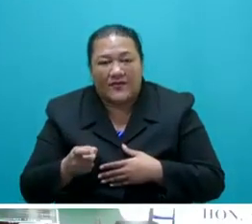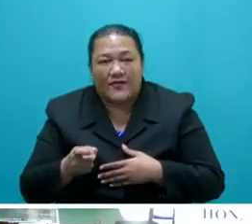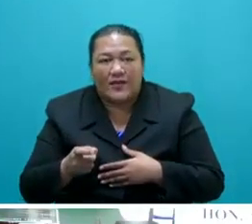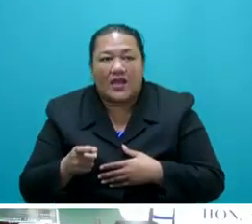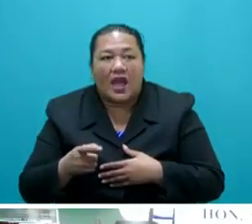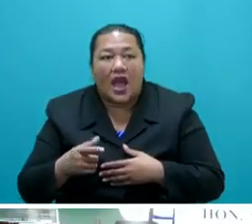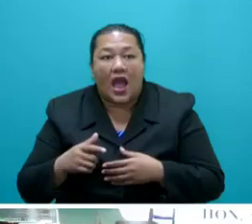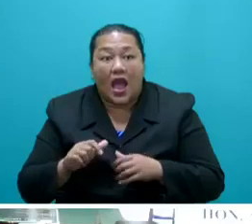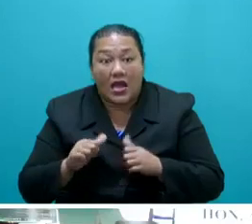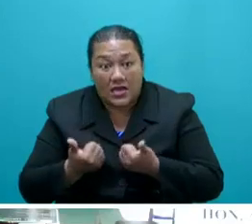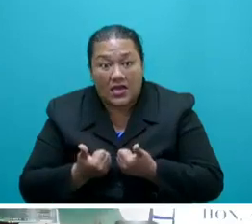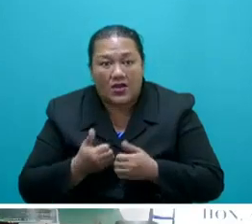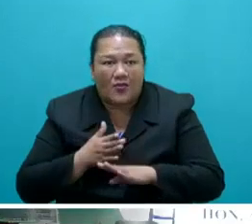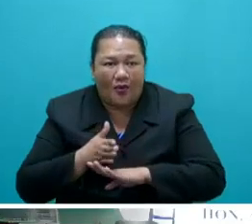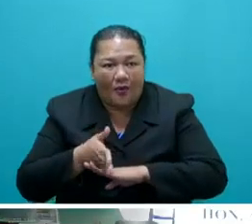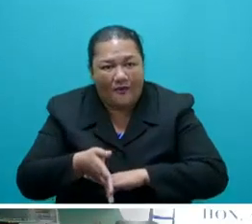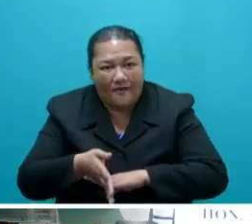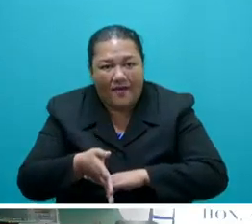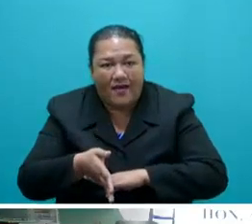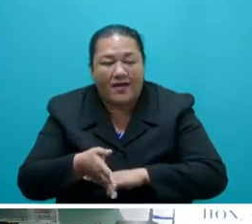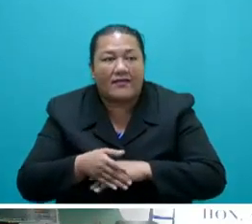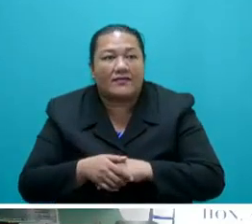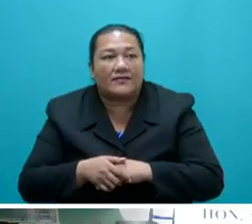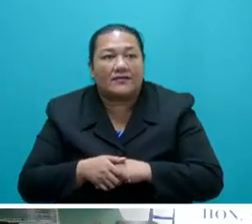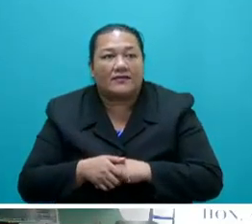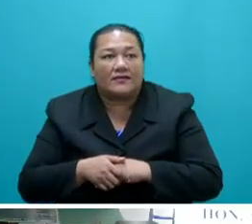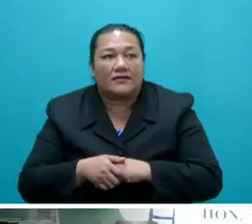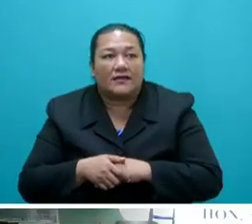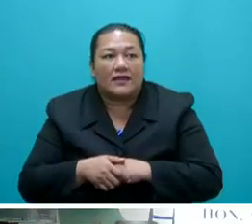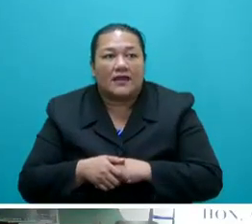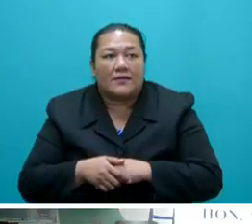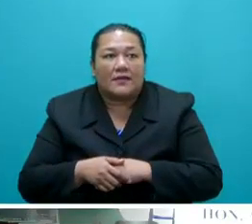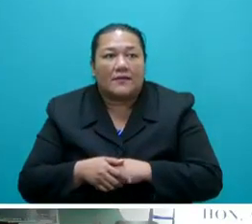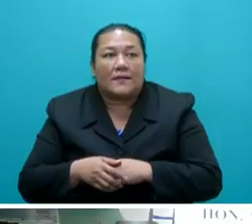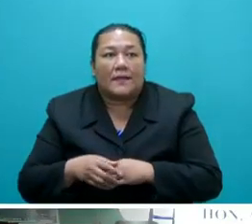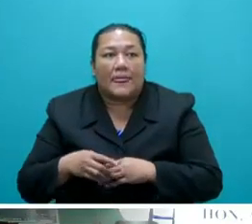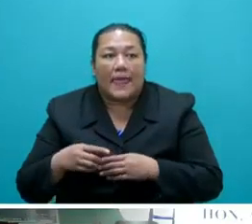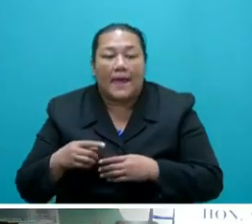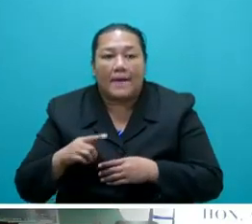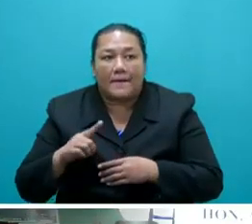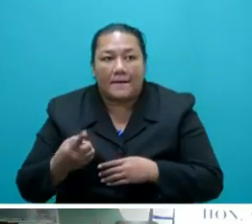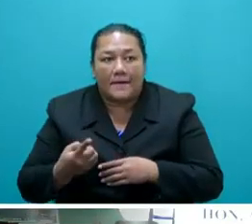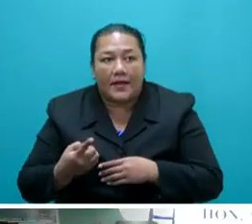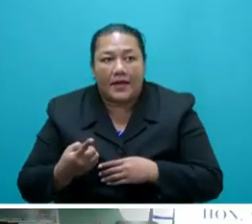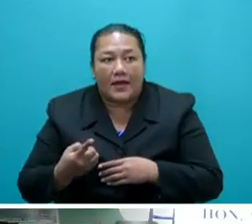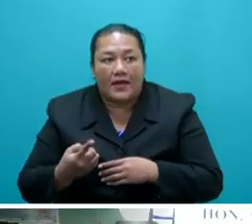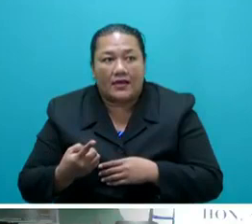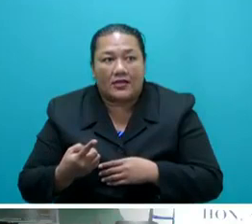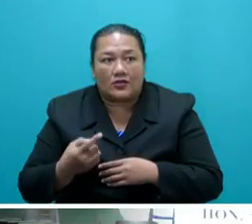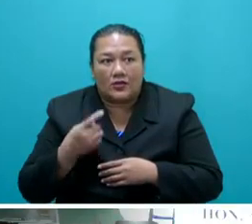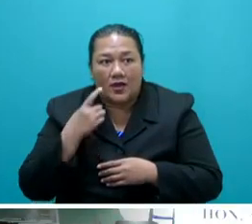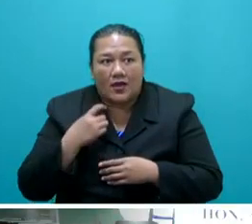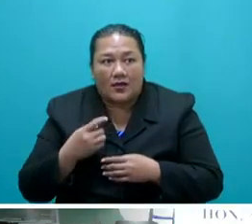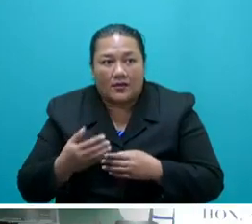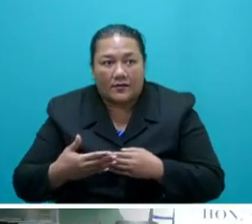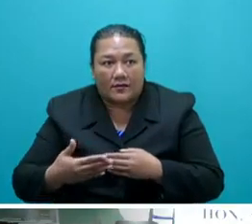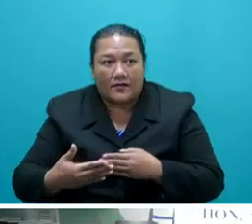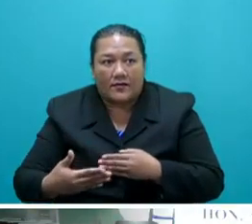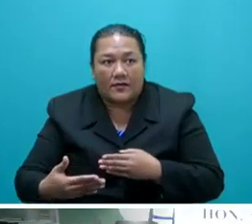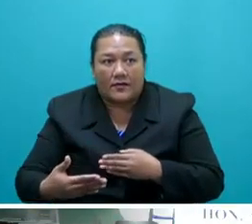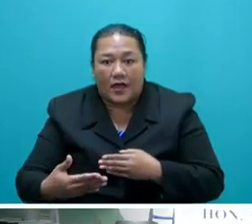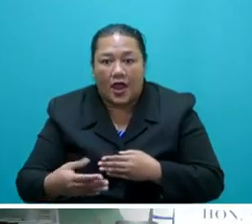continue and finish off the order of the day and not to have afternoon